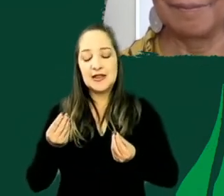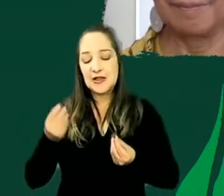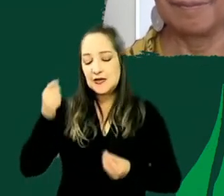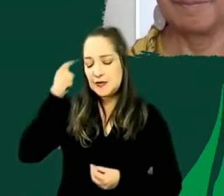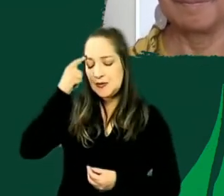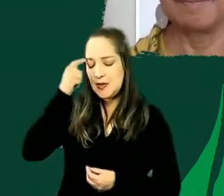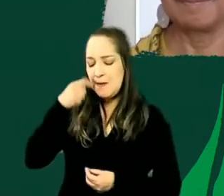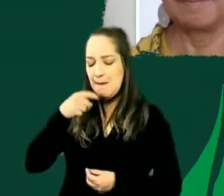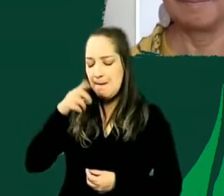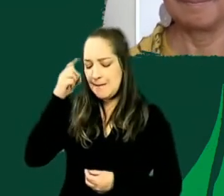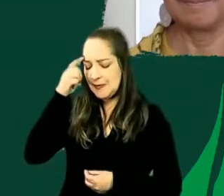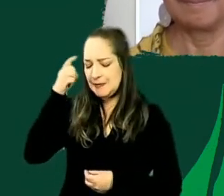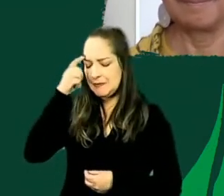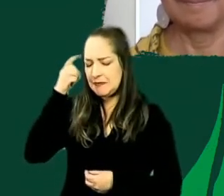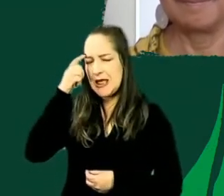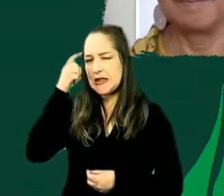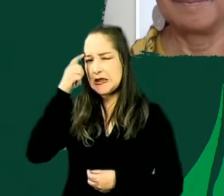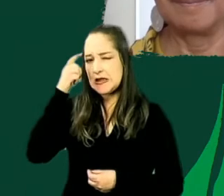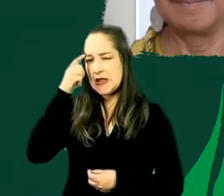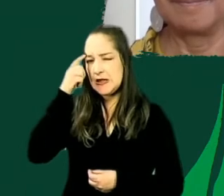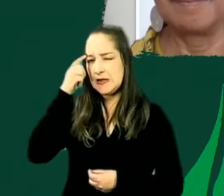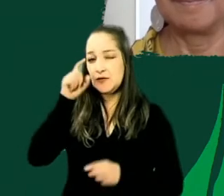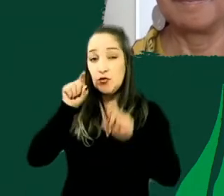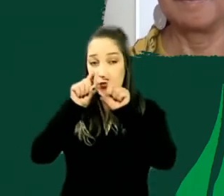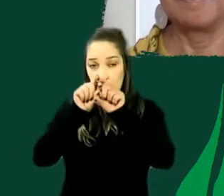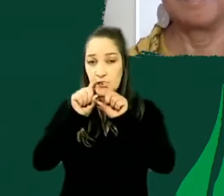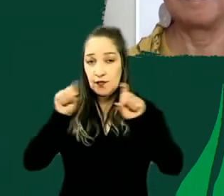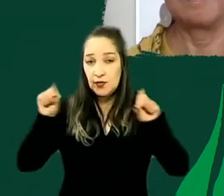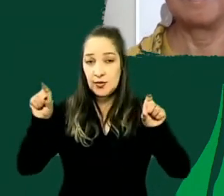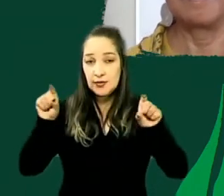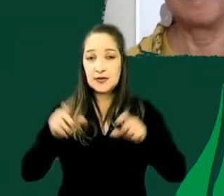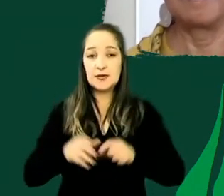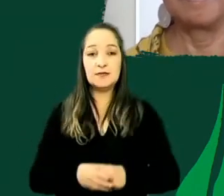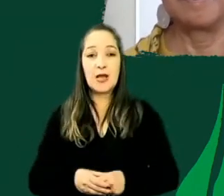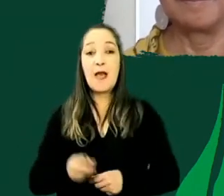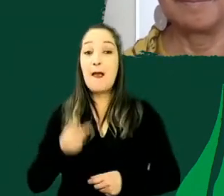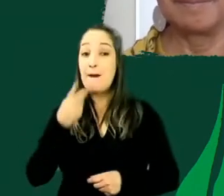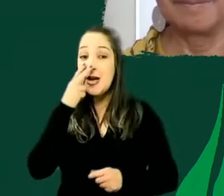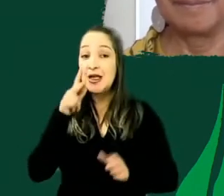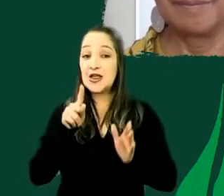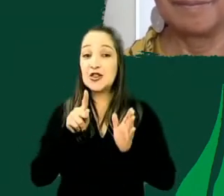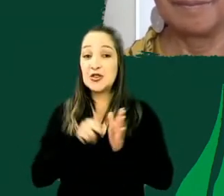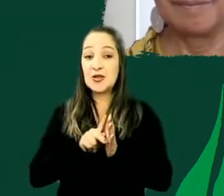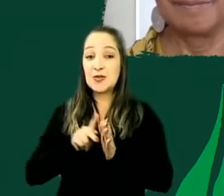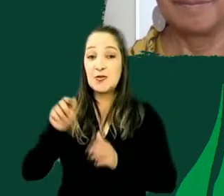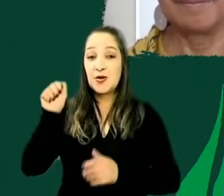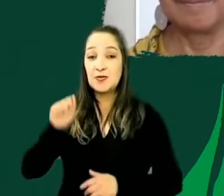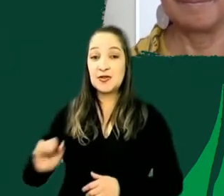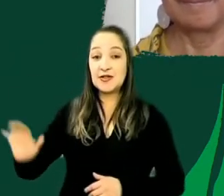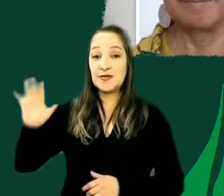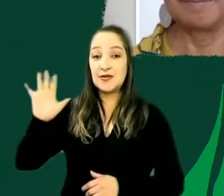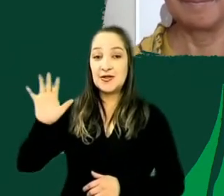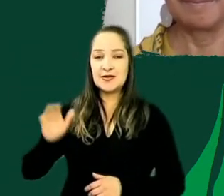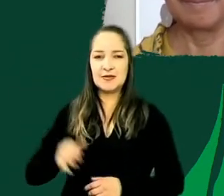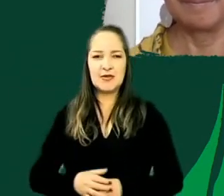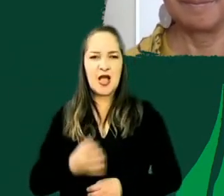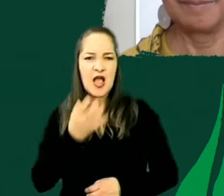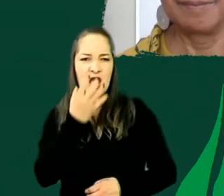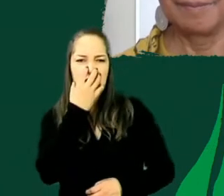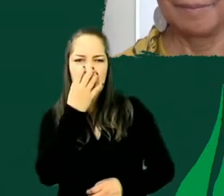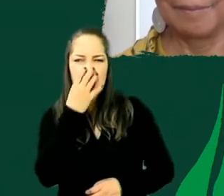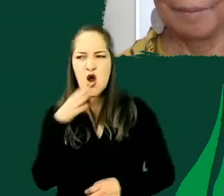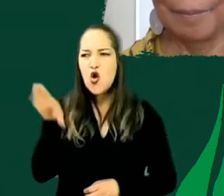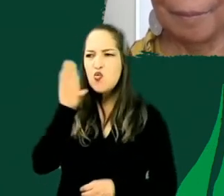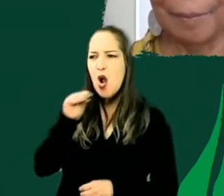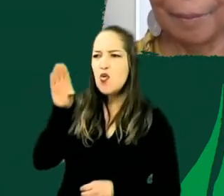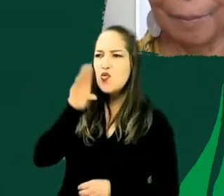I was recently thinking about this saying is an African saying, the dogs bark and